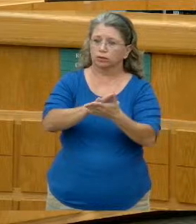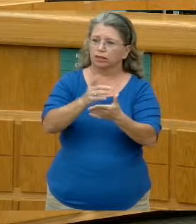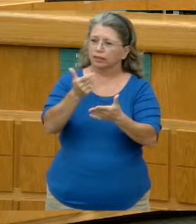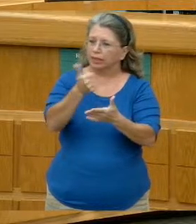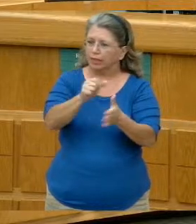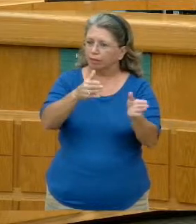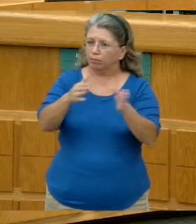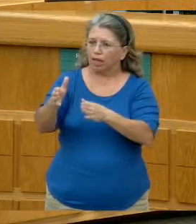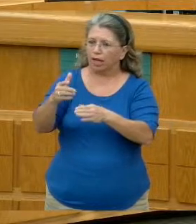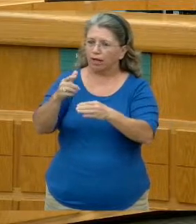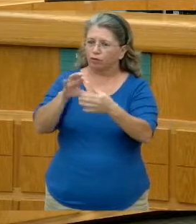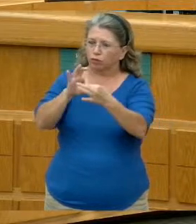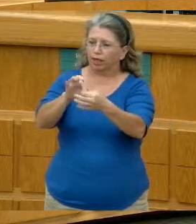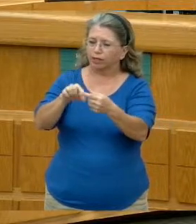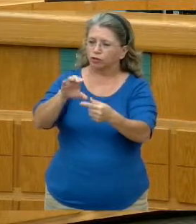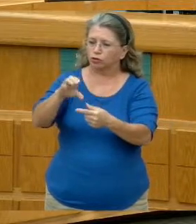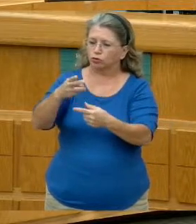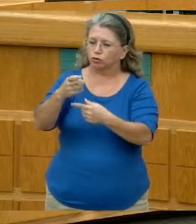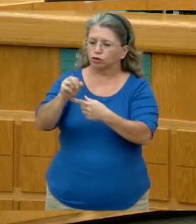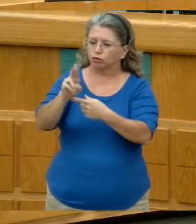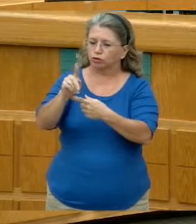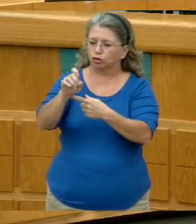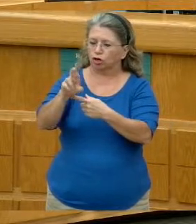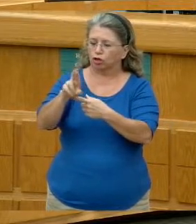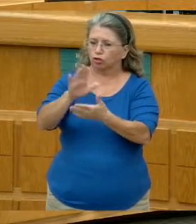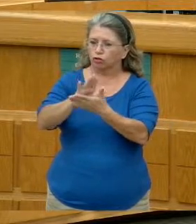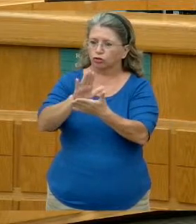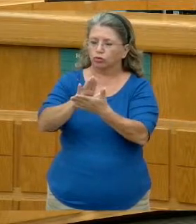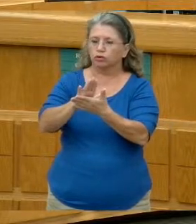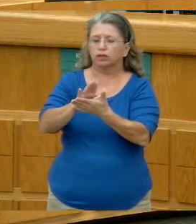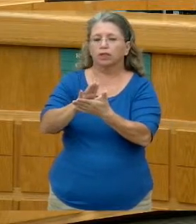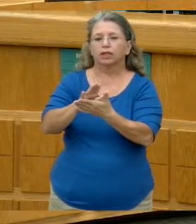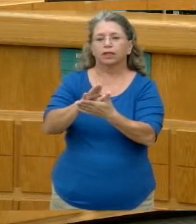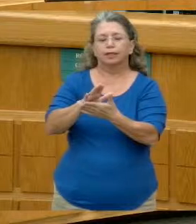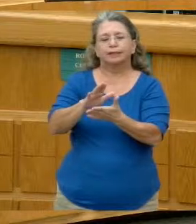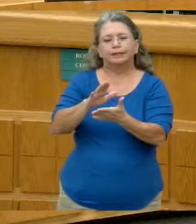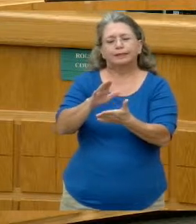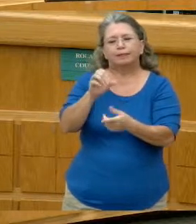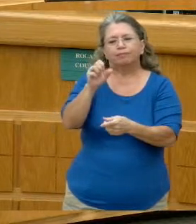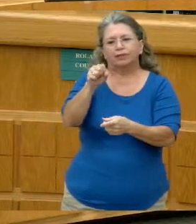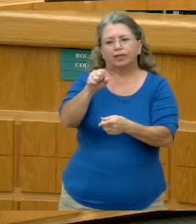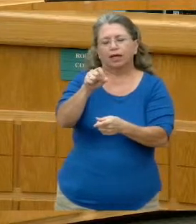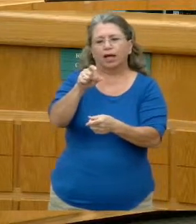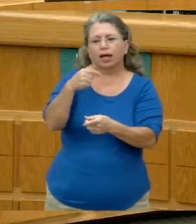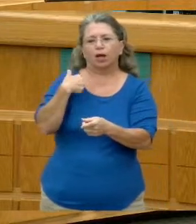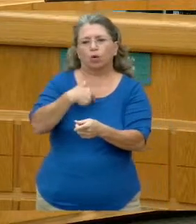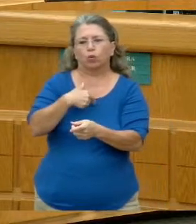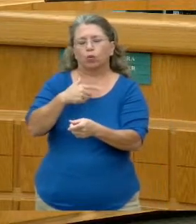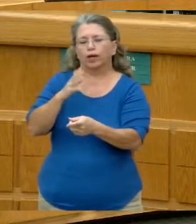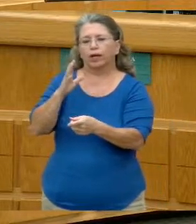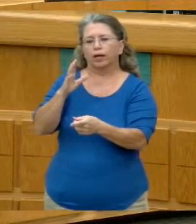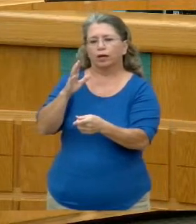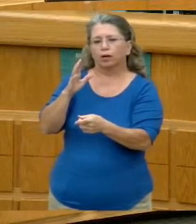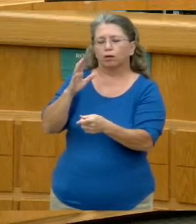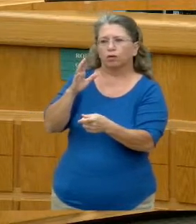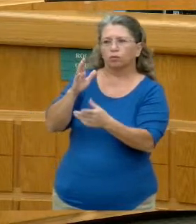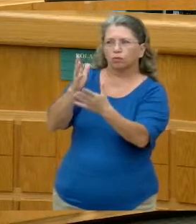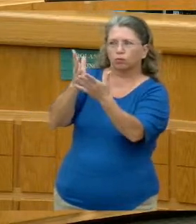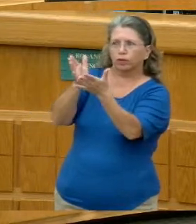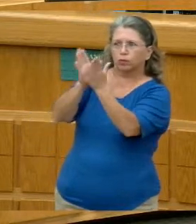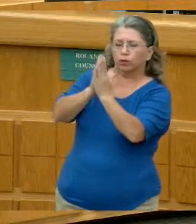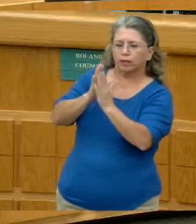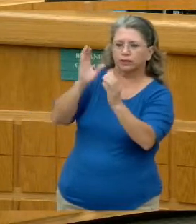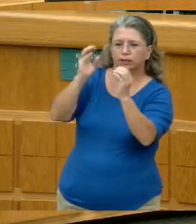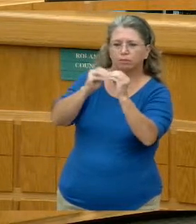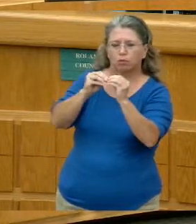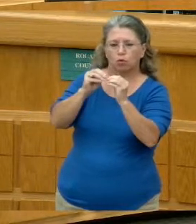schools? So the charter schools, we were just looking for a little bit more guidance because I think if they fall under the TEA umbrella, it's not